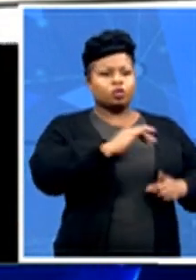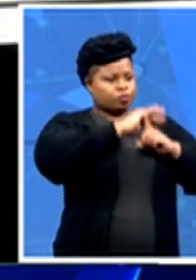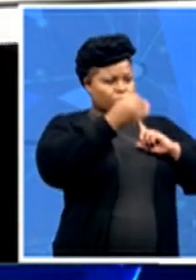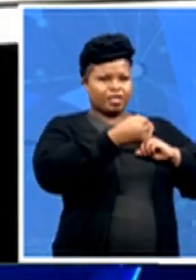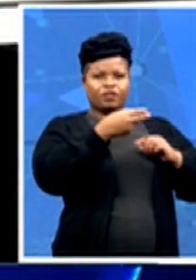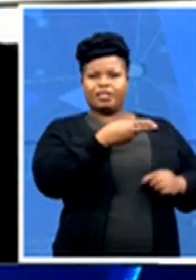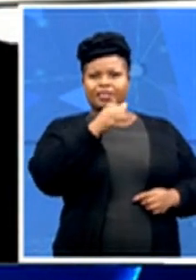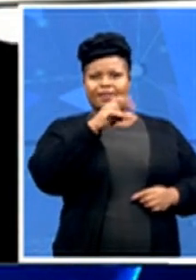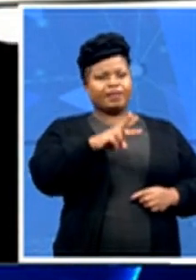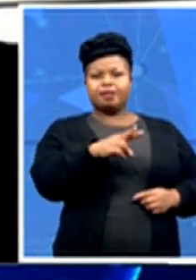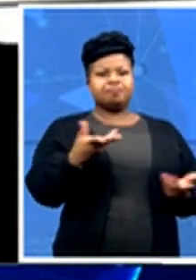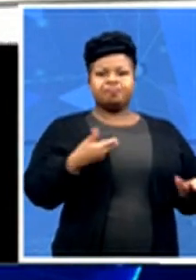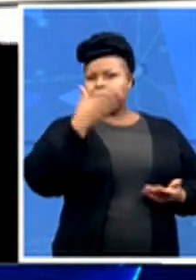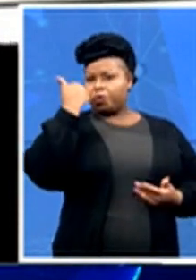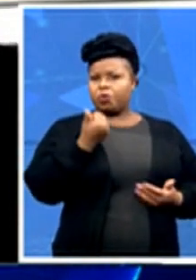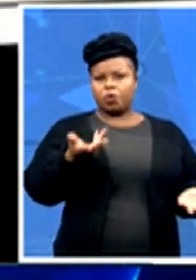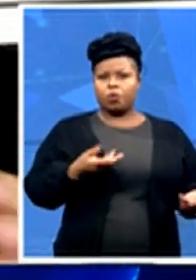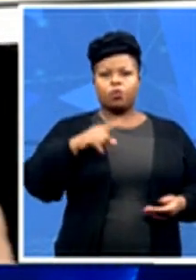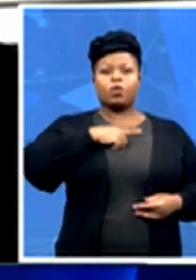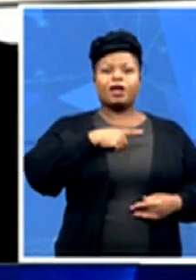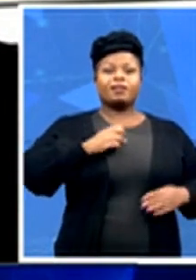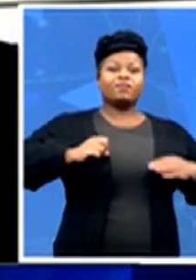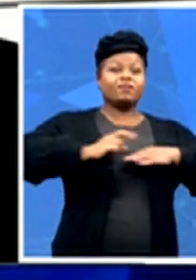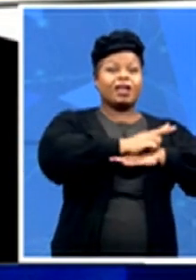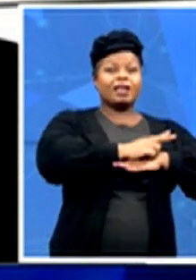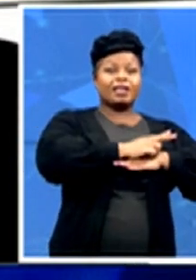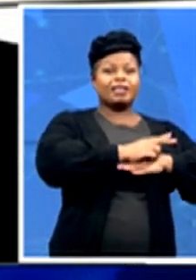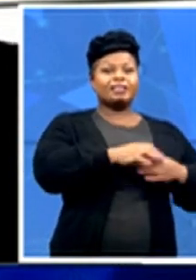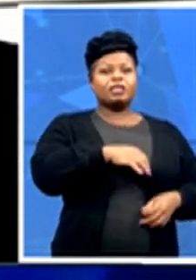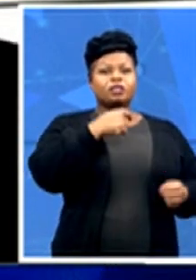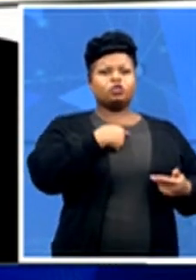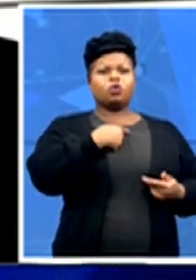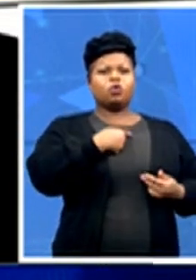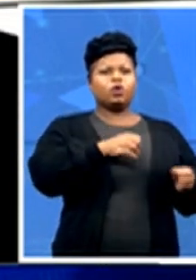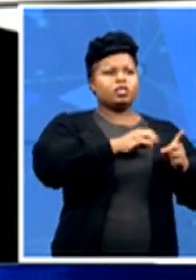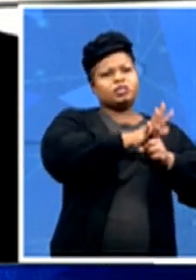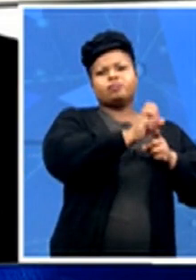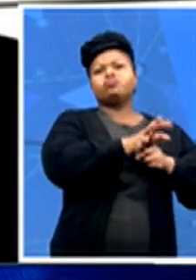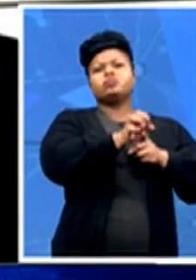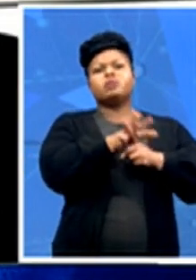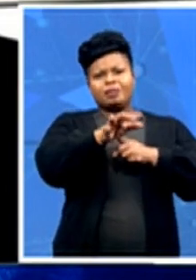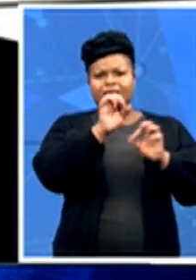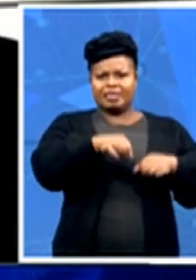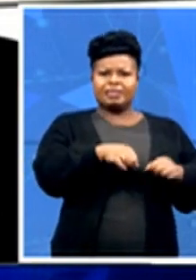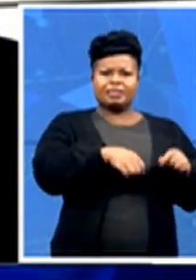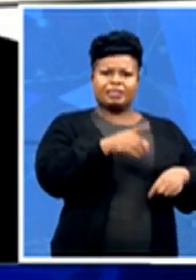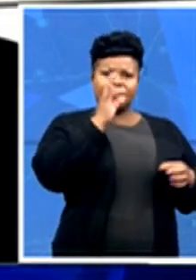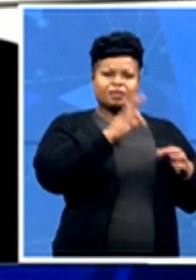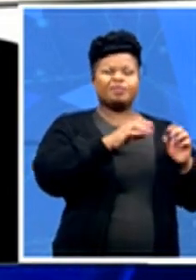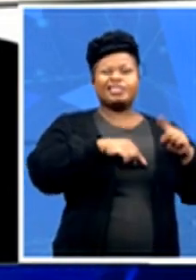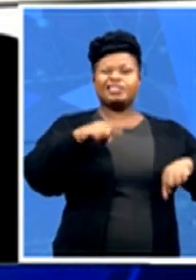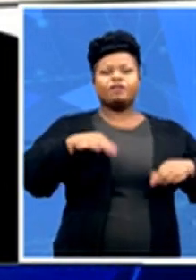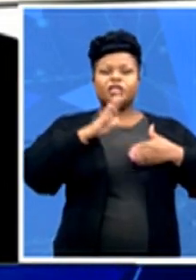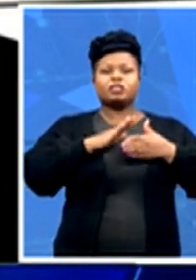infection because the virus integrates itself. So there are many reasons why we don't have a vaccine for